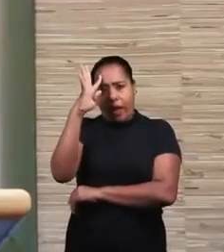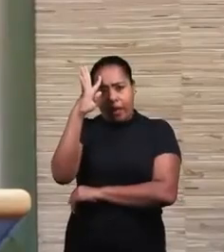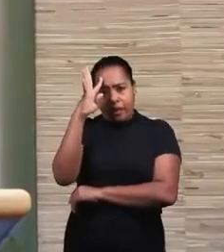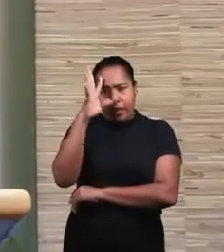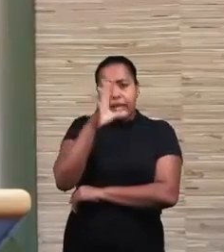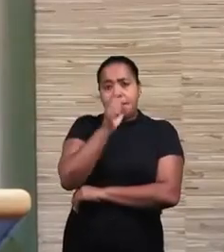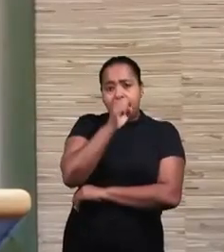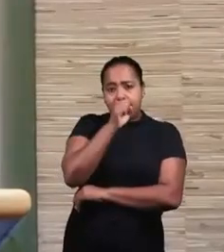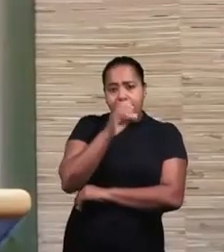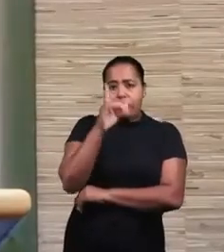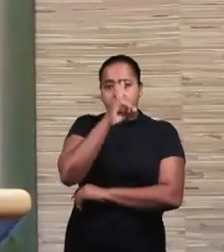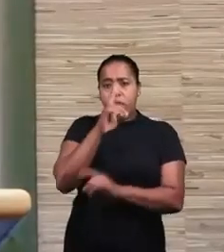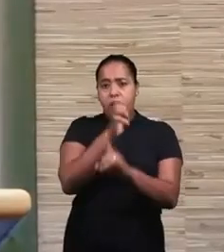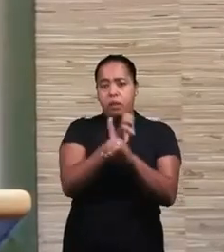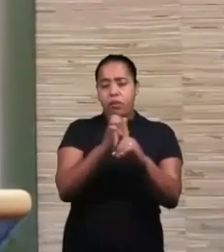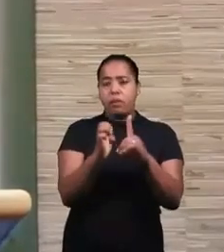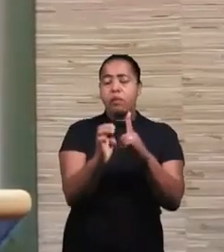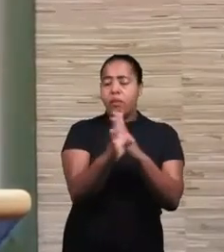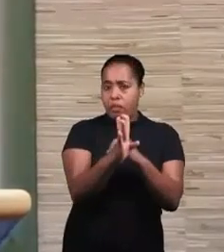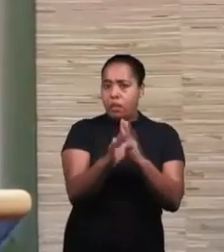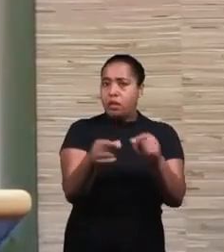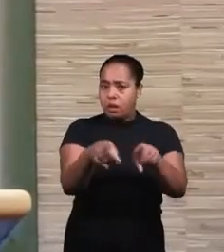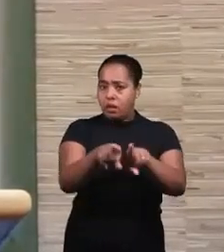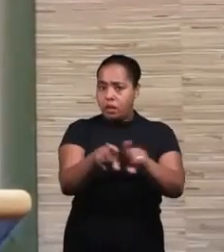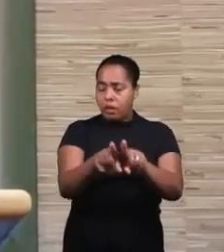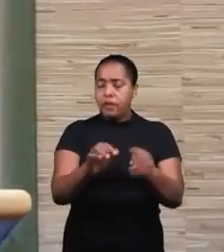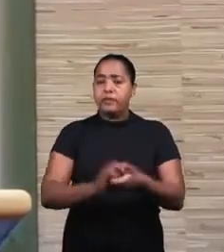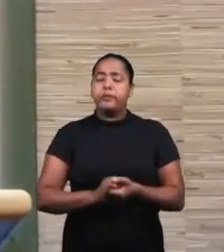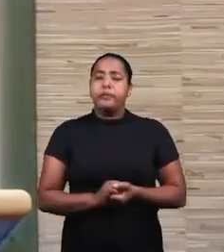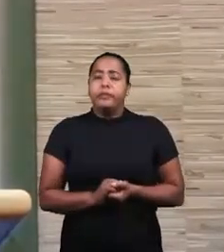Sunday, and Sunday Bible School.